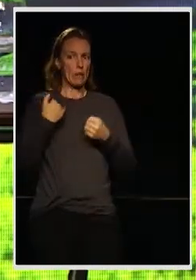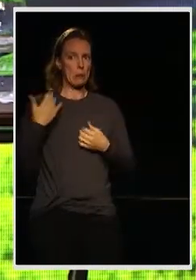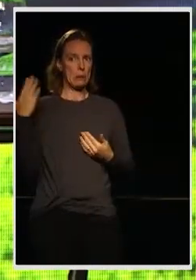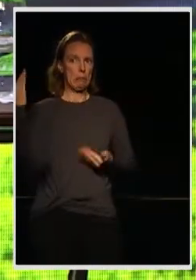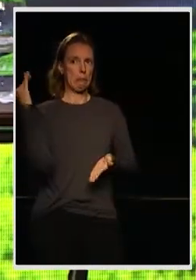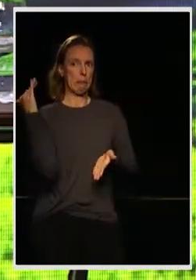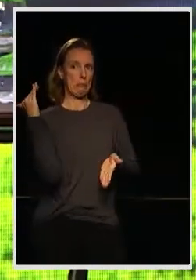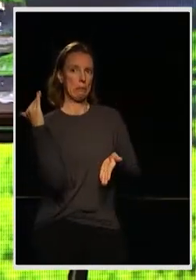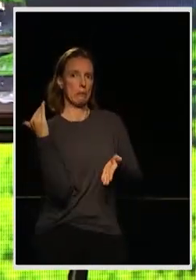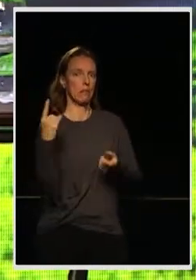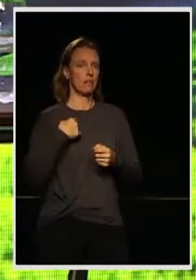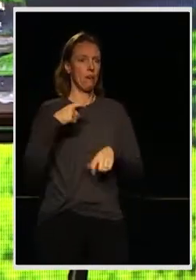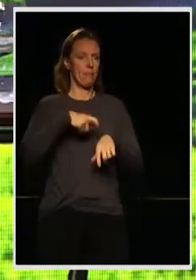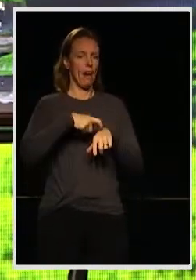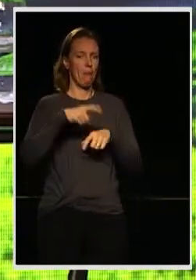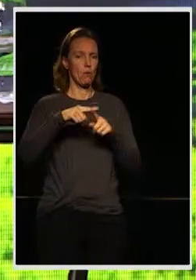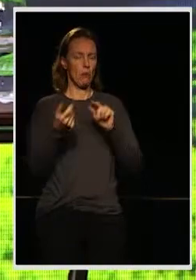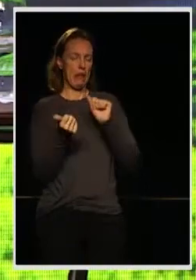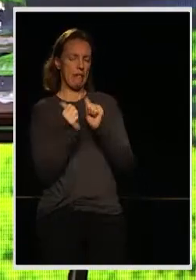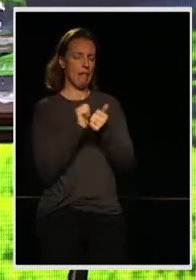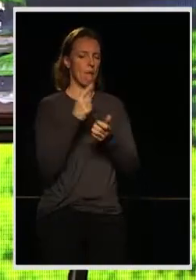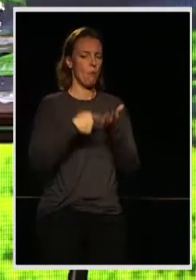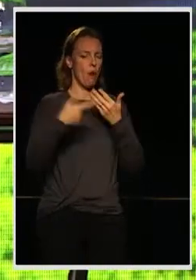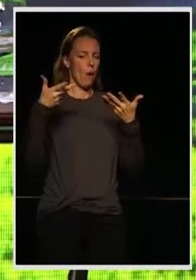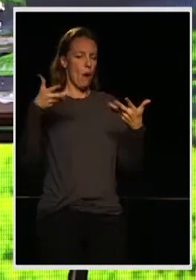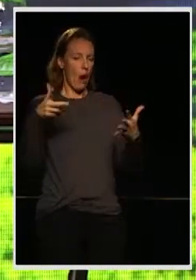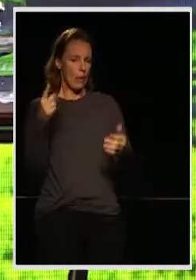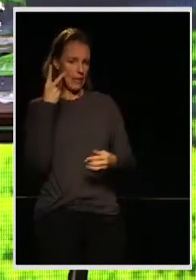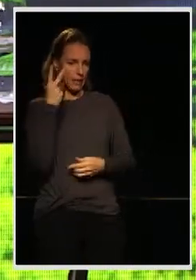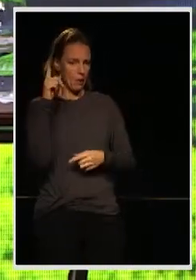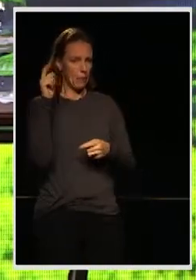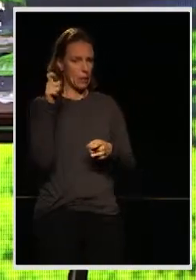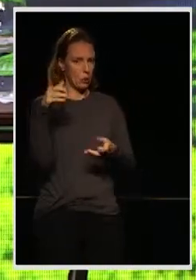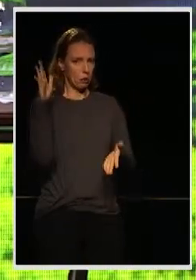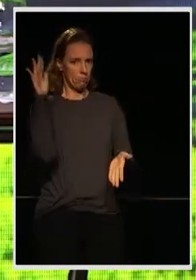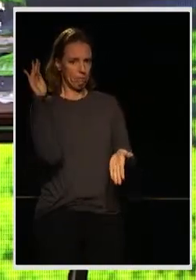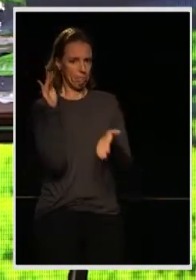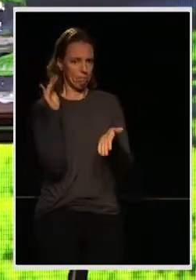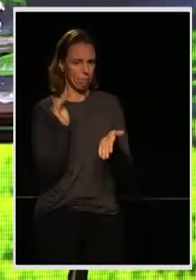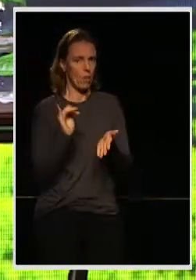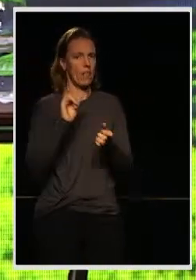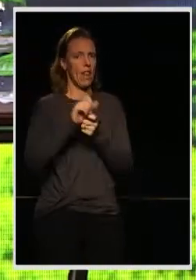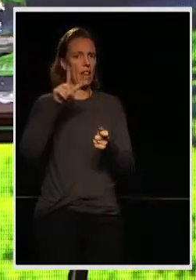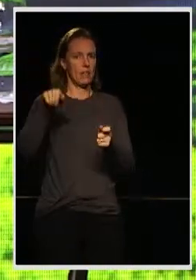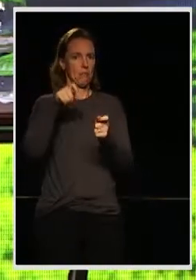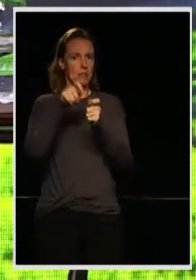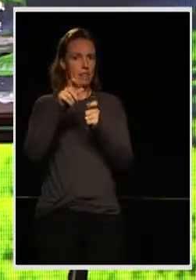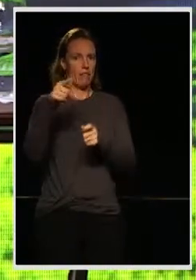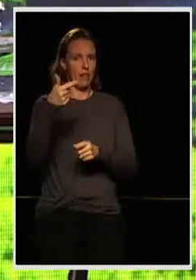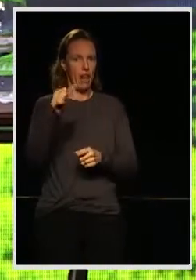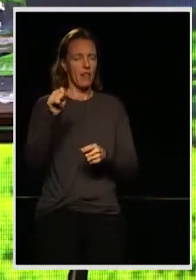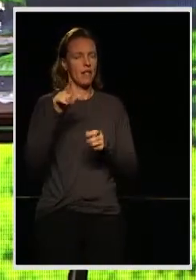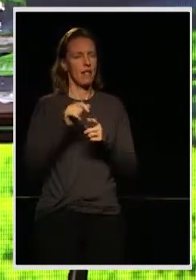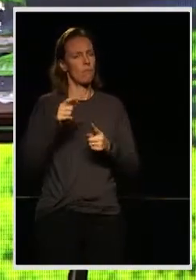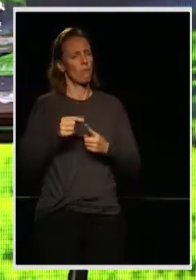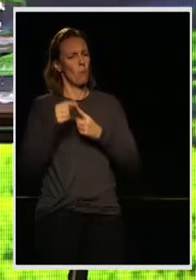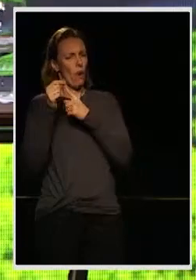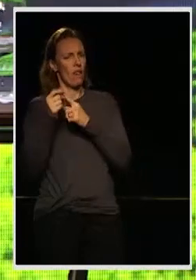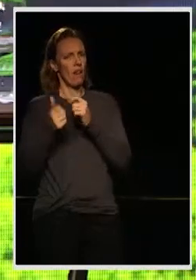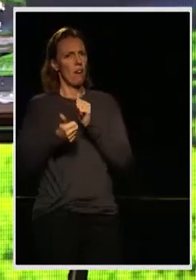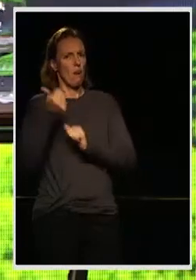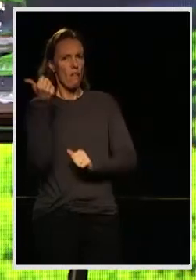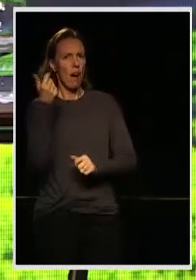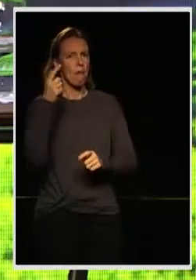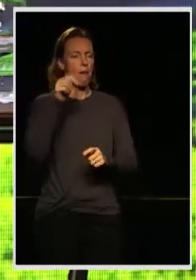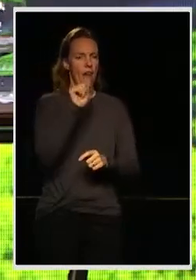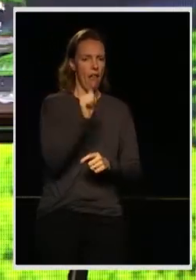to adapt to what we're already seeing, we need to get down that specific gas. And that's primarily from oil and gas sector,